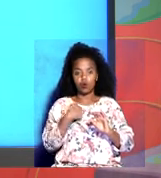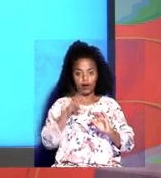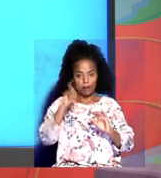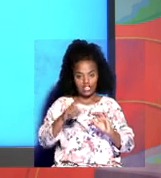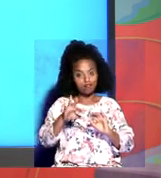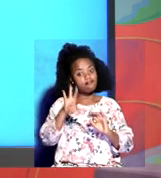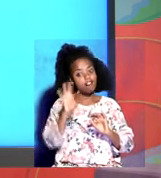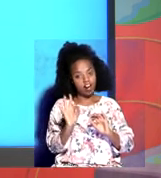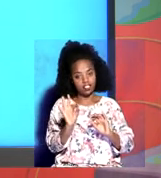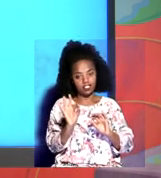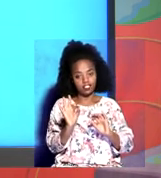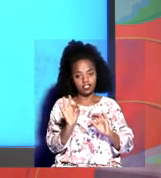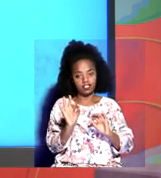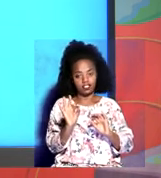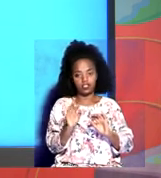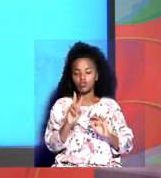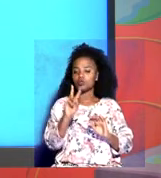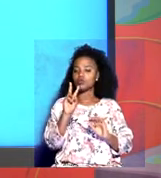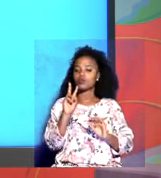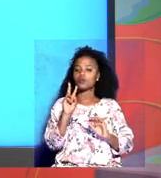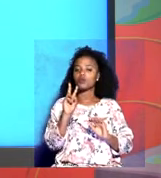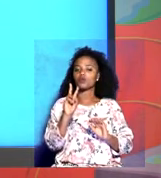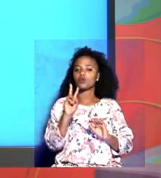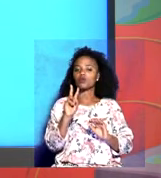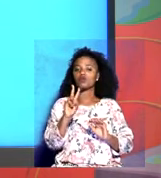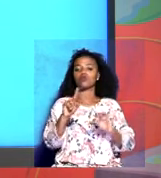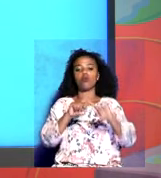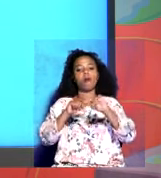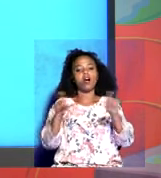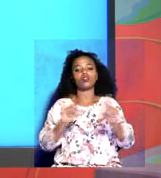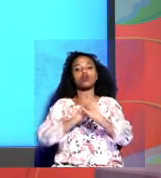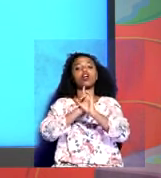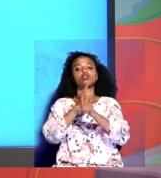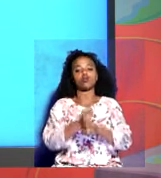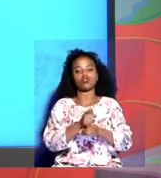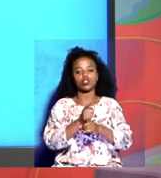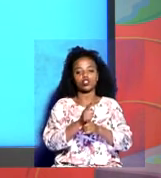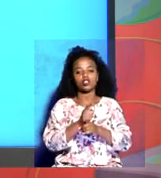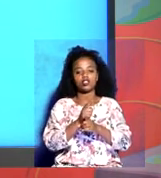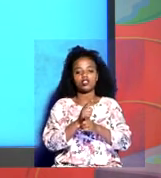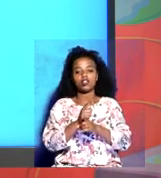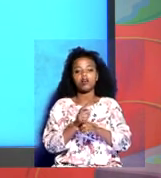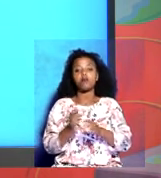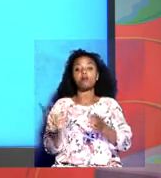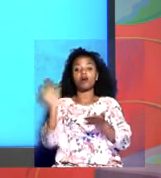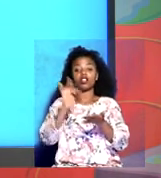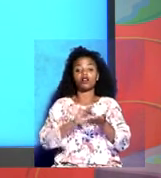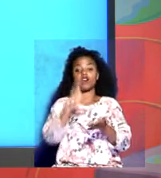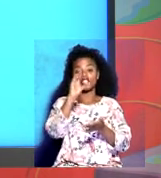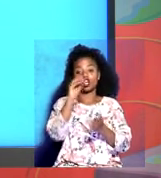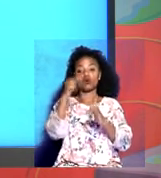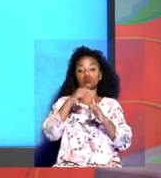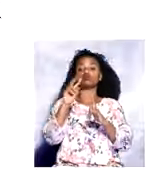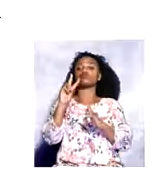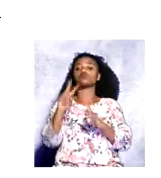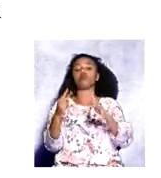to find two particular solutions on the interval 0 to 2